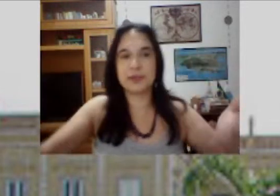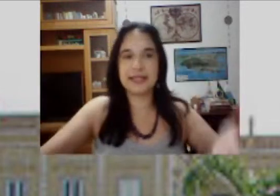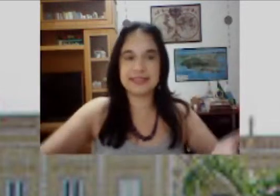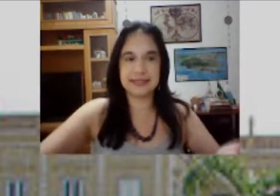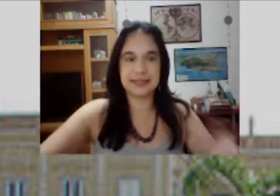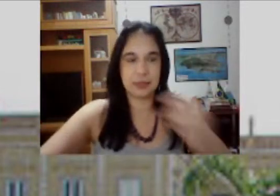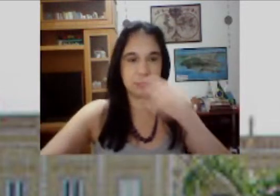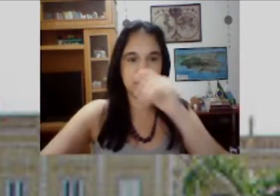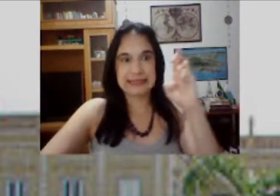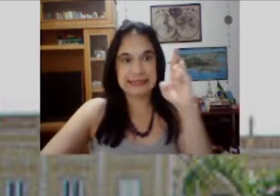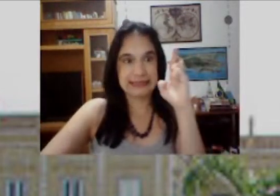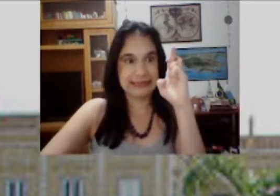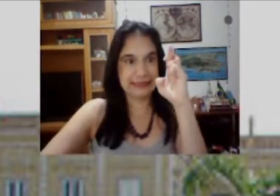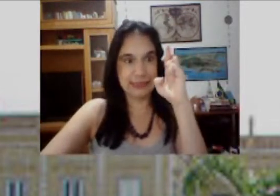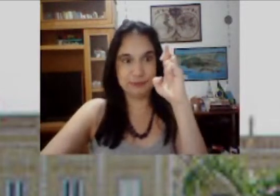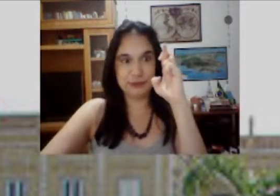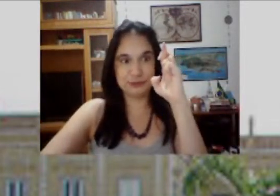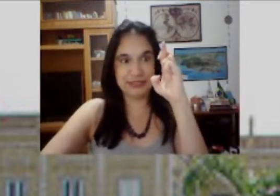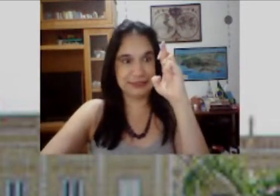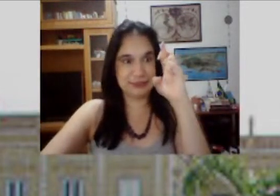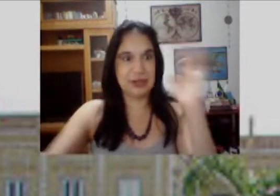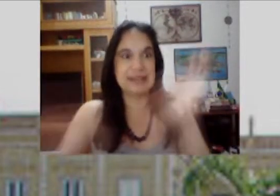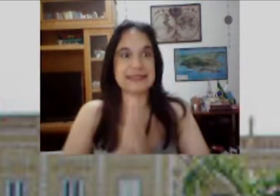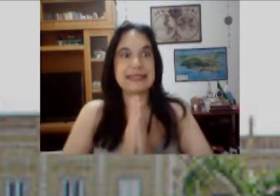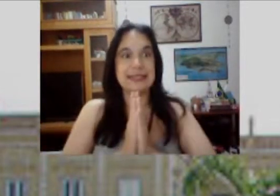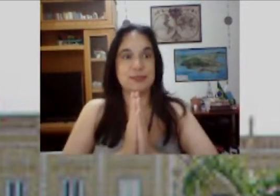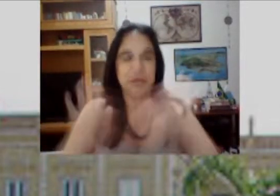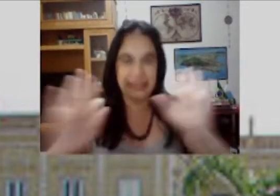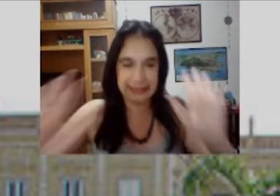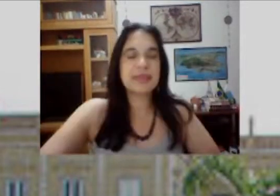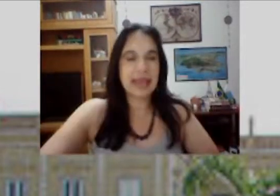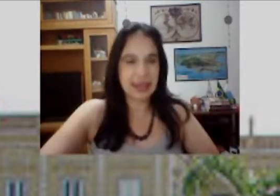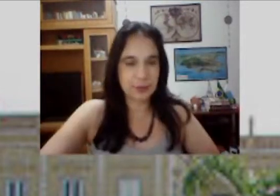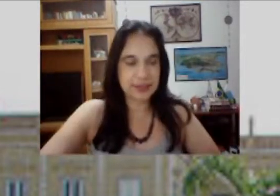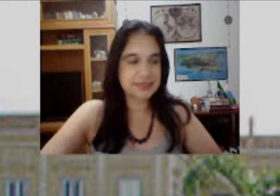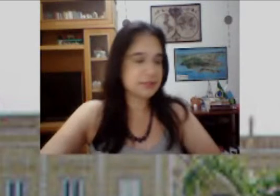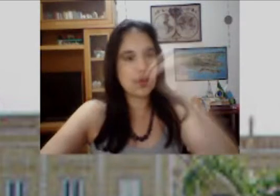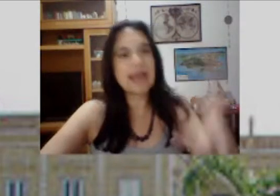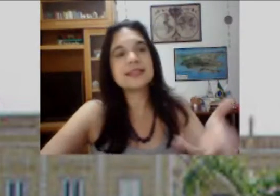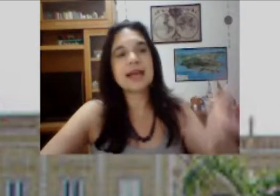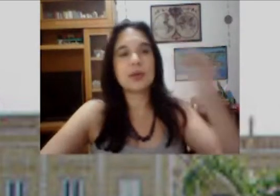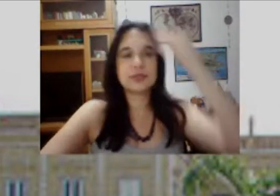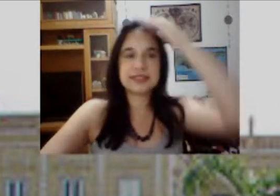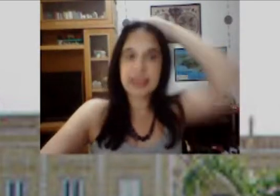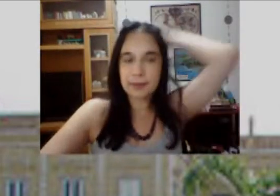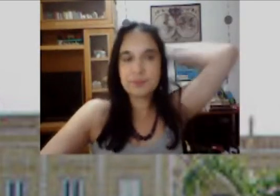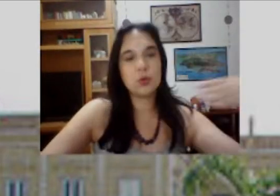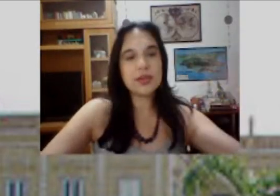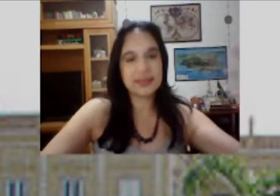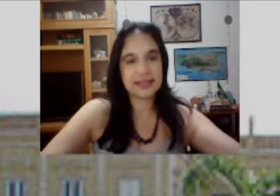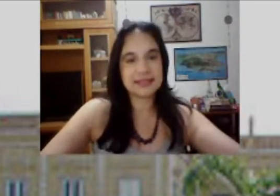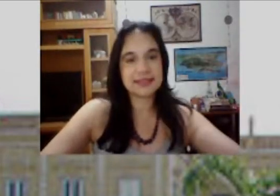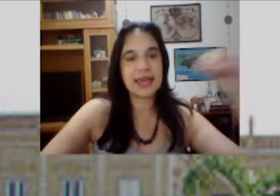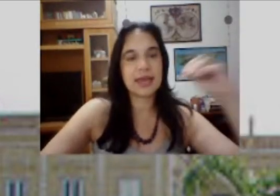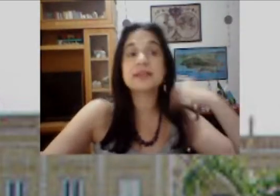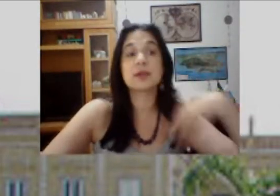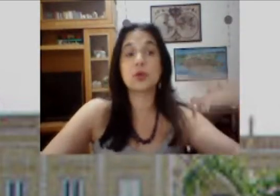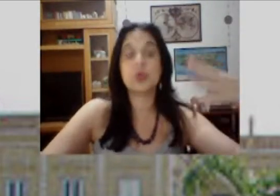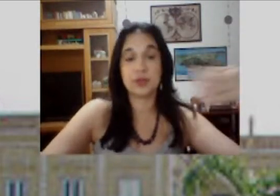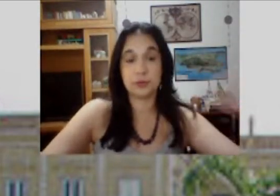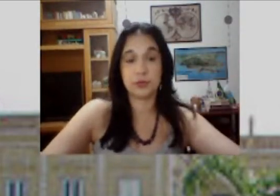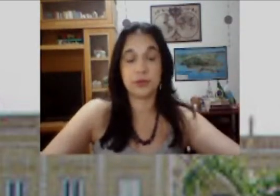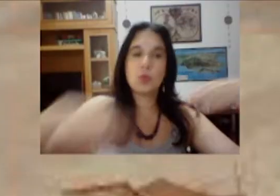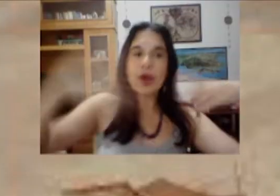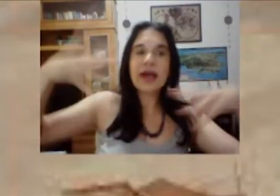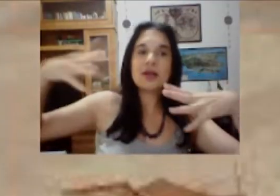the place itself. Keep your fingers crossed. Let us pray. Anyways, as I was saying, with this came the